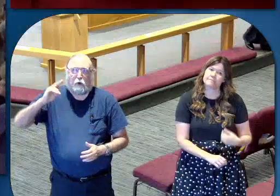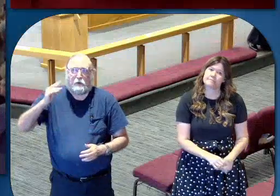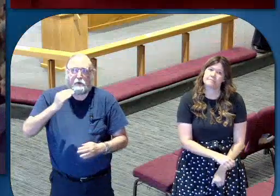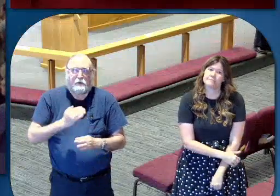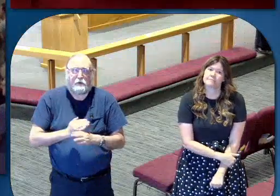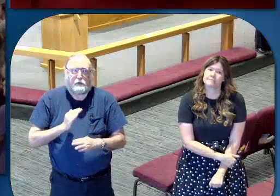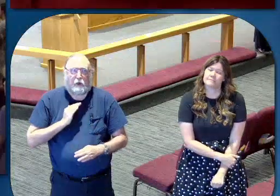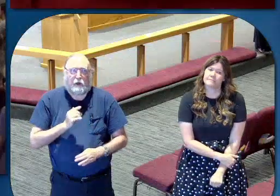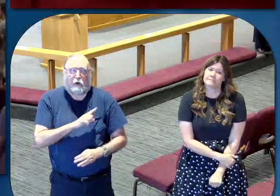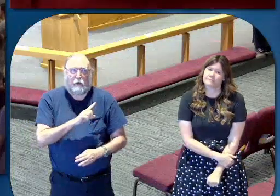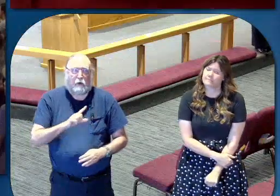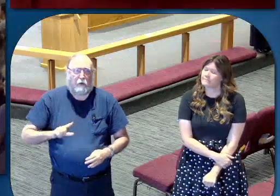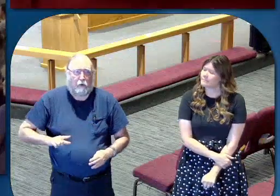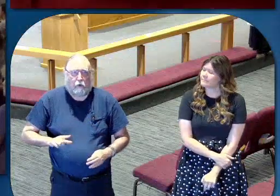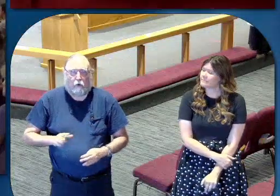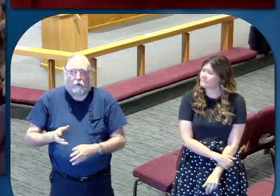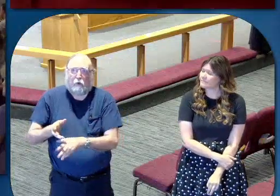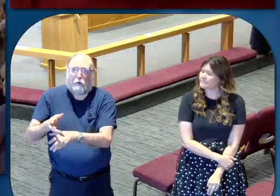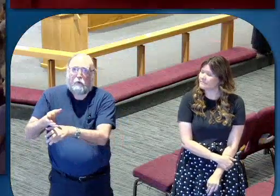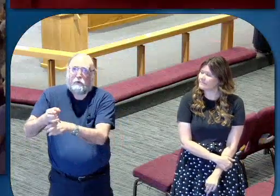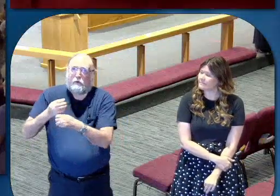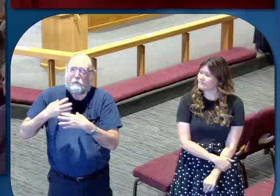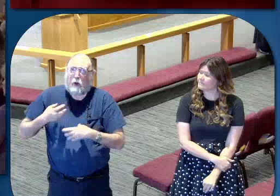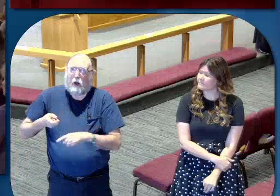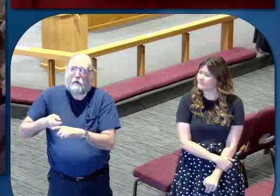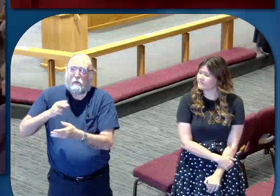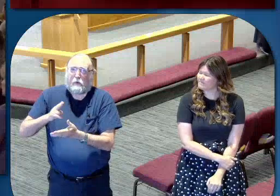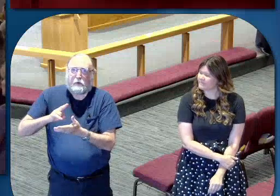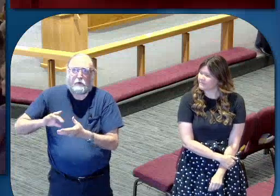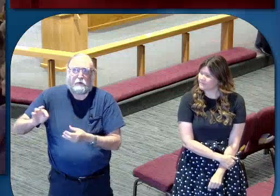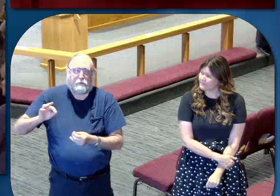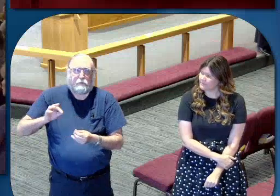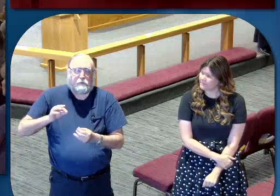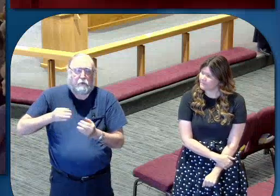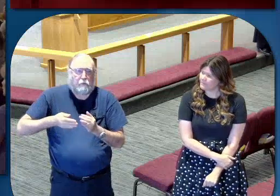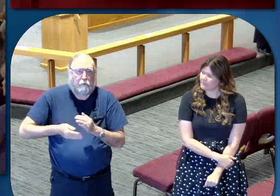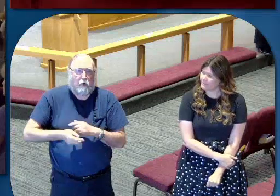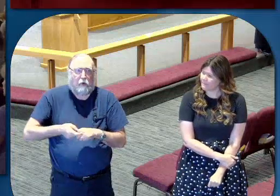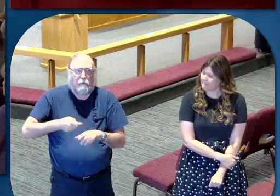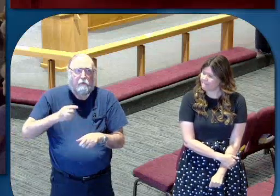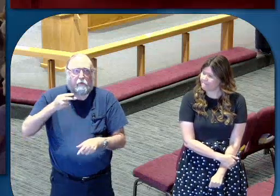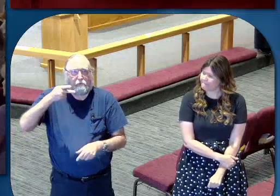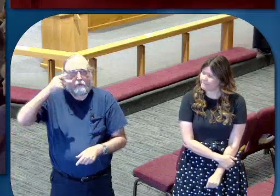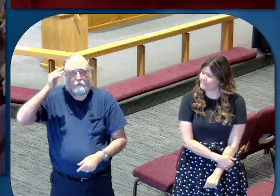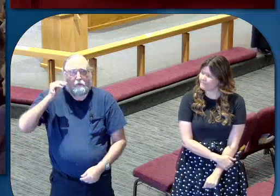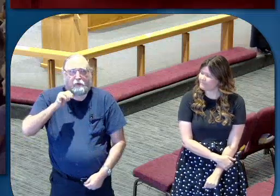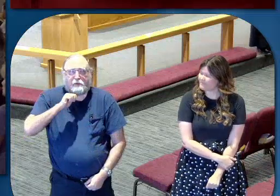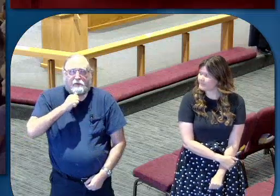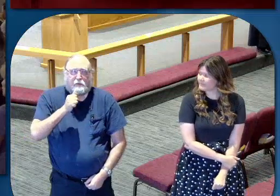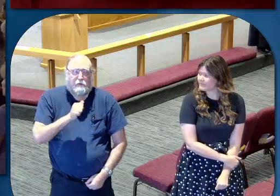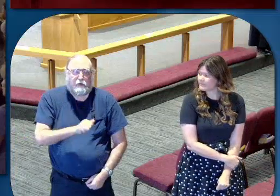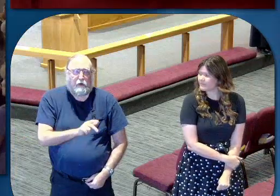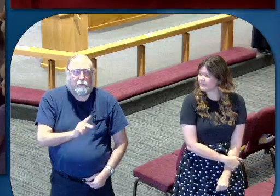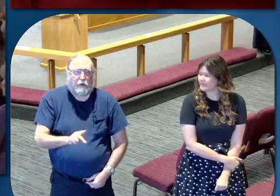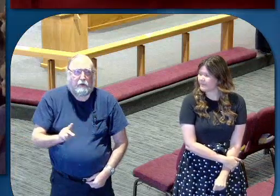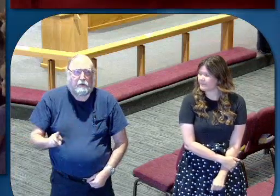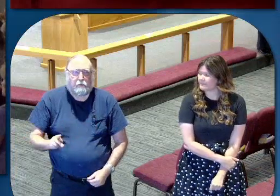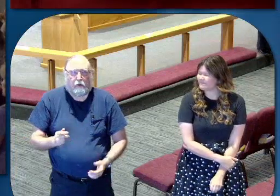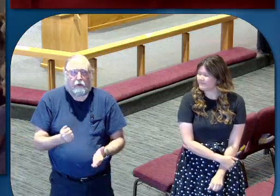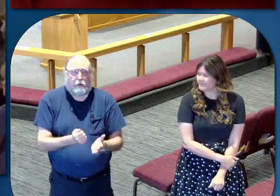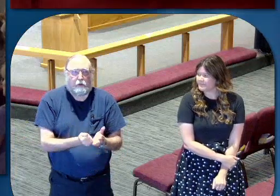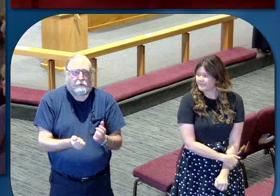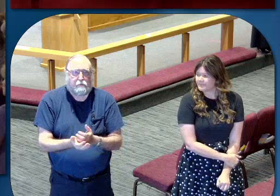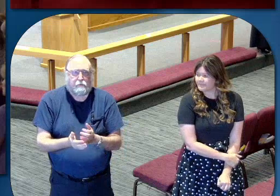only Son, our Lord, who was conceived by the Holy Spirit, born of the Virgin Mary, suffered under